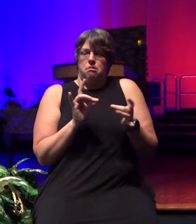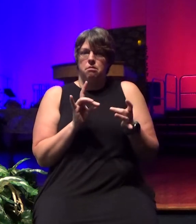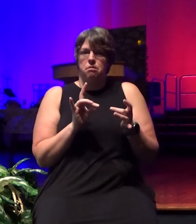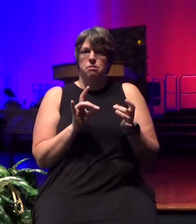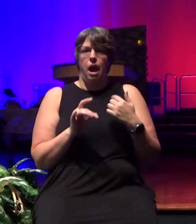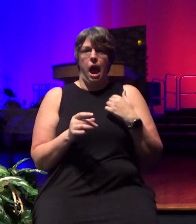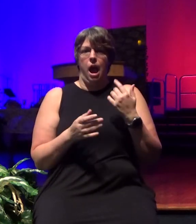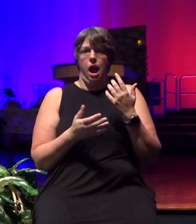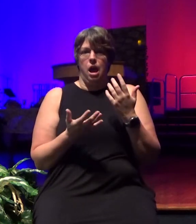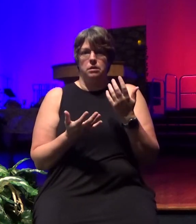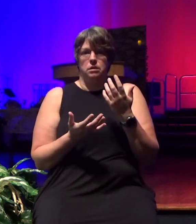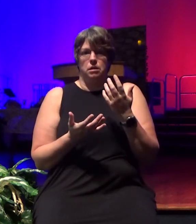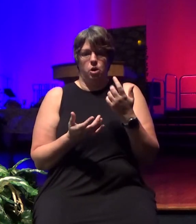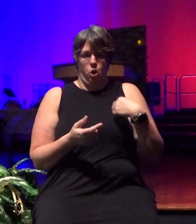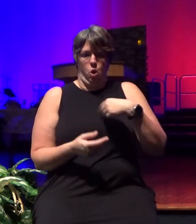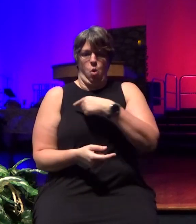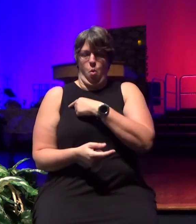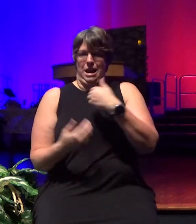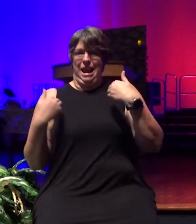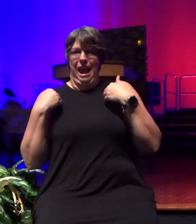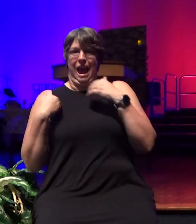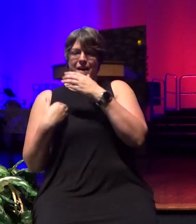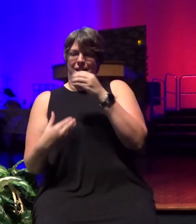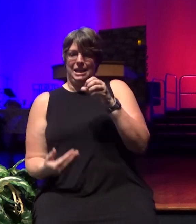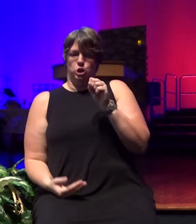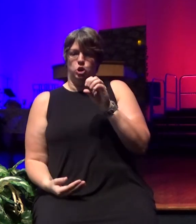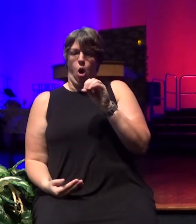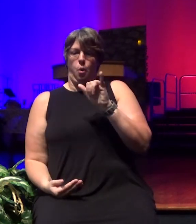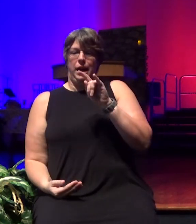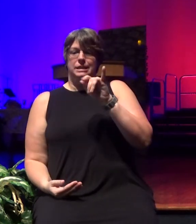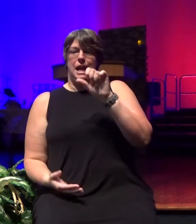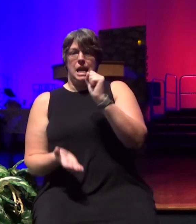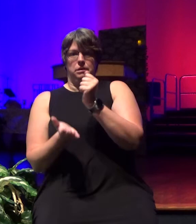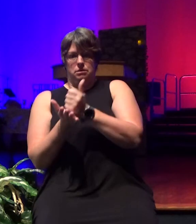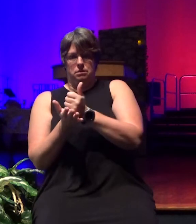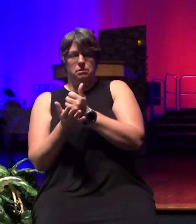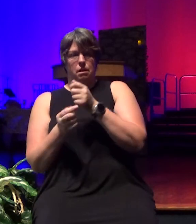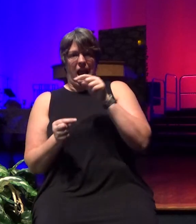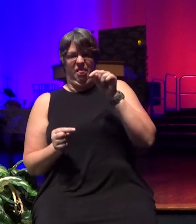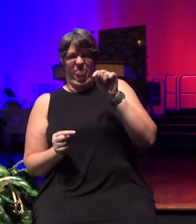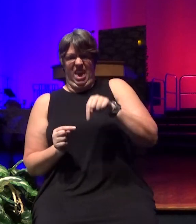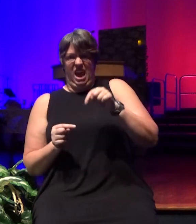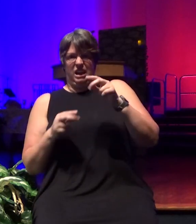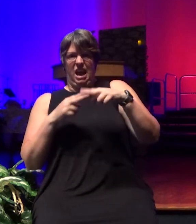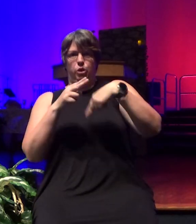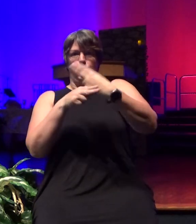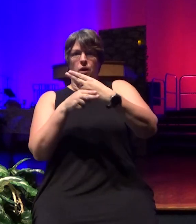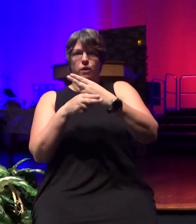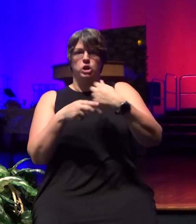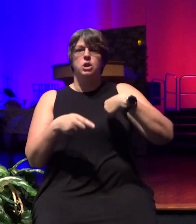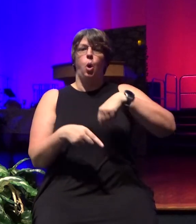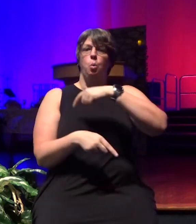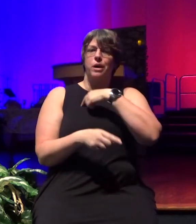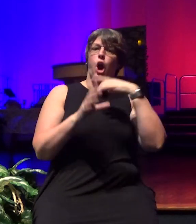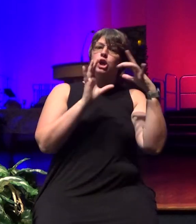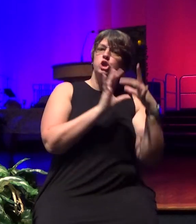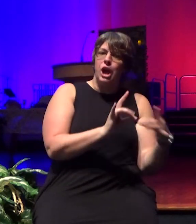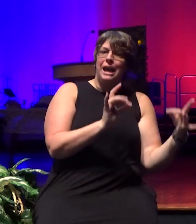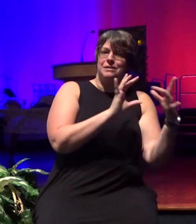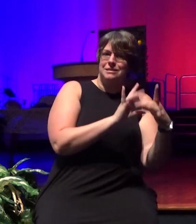so shall it be. And we chant into place our miseries and our blockages and our